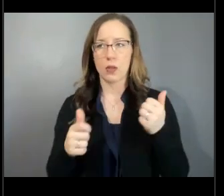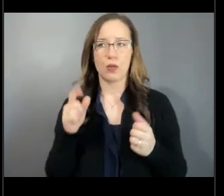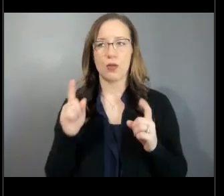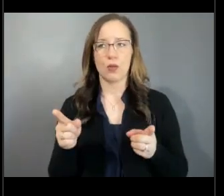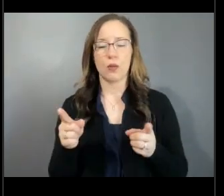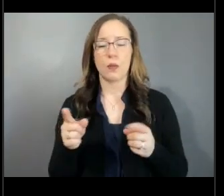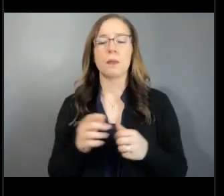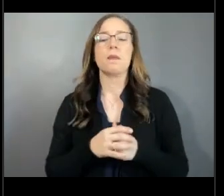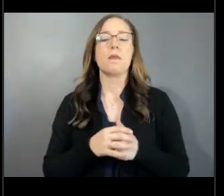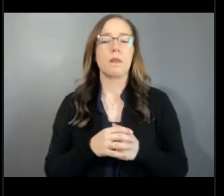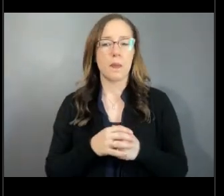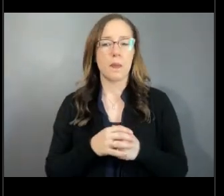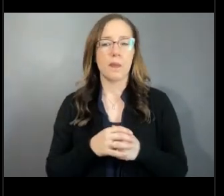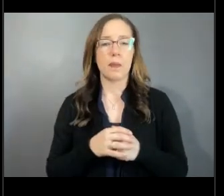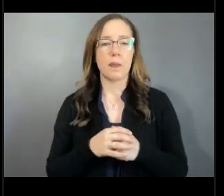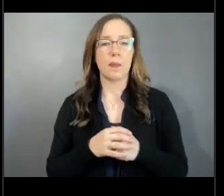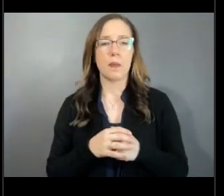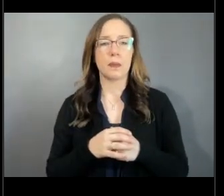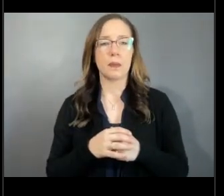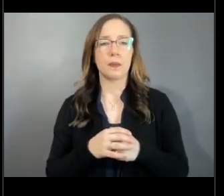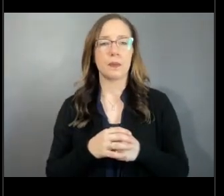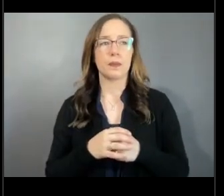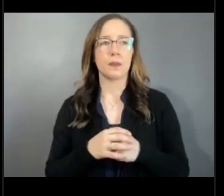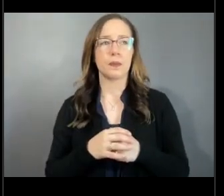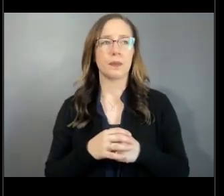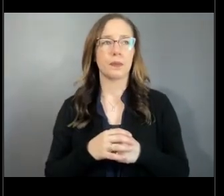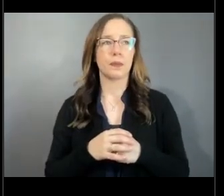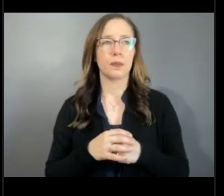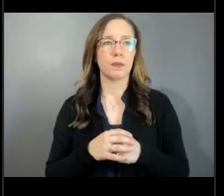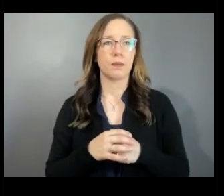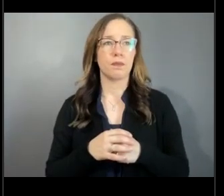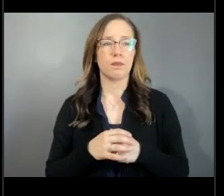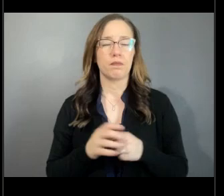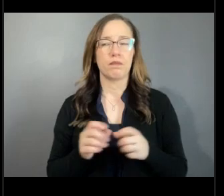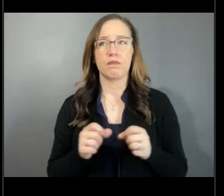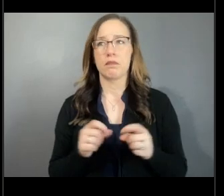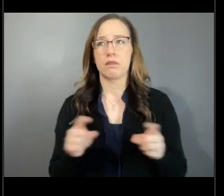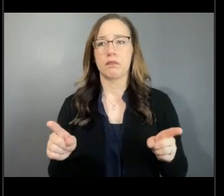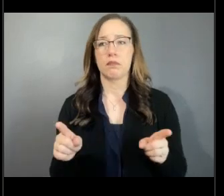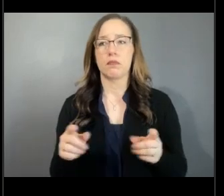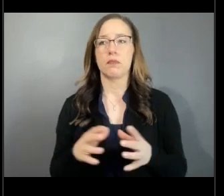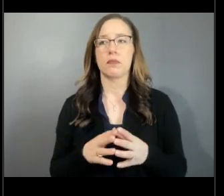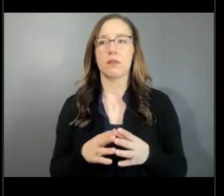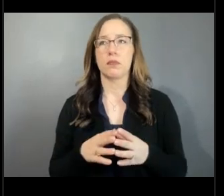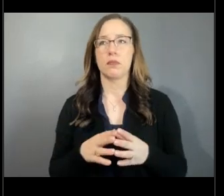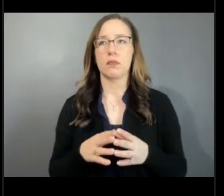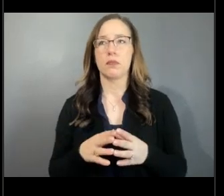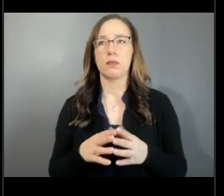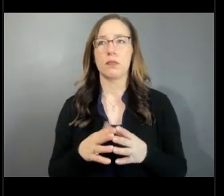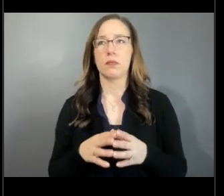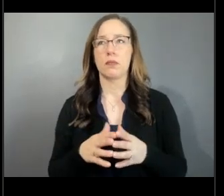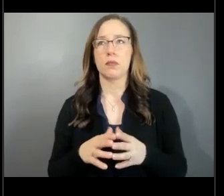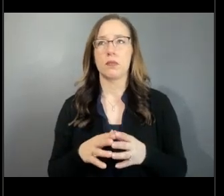is true, second option is false. Go ahead and launch this poll.